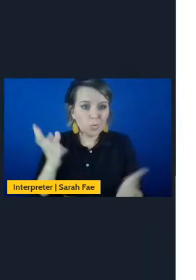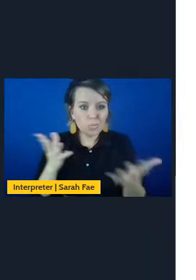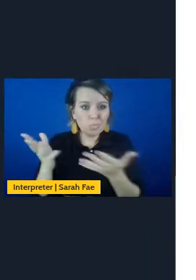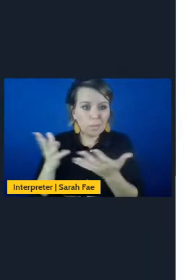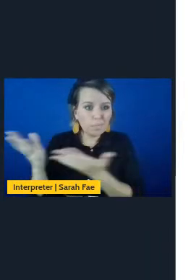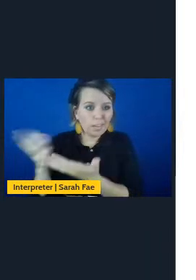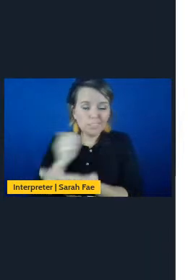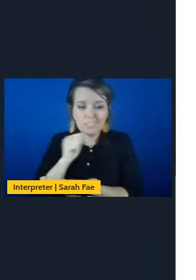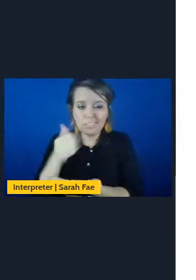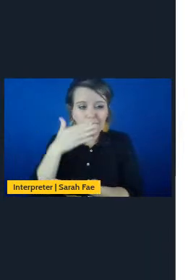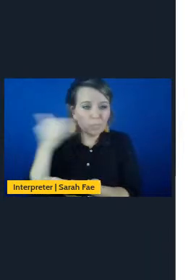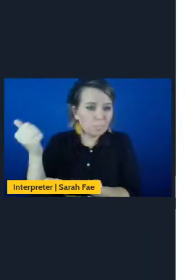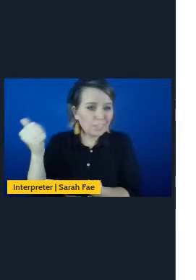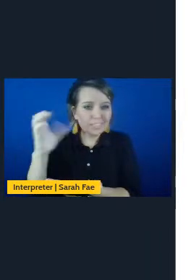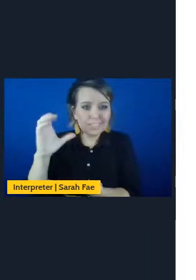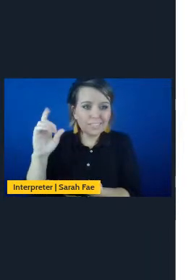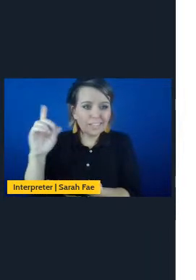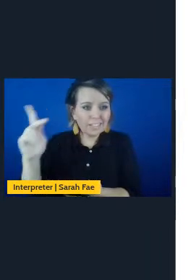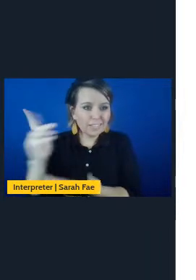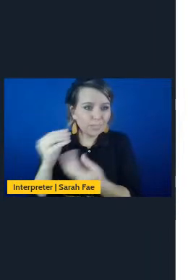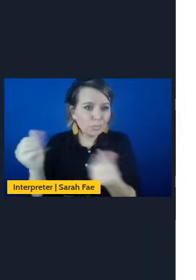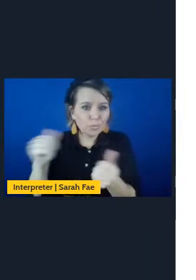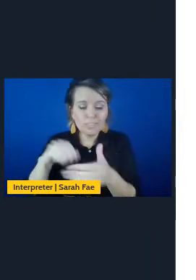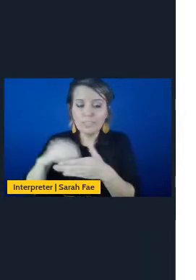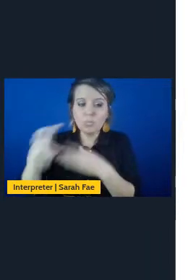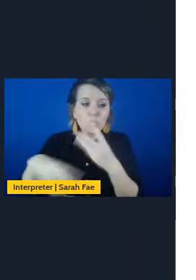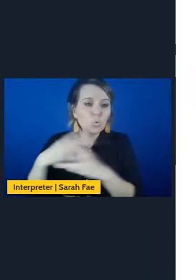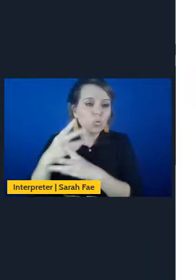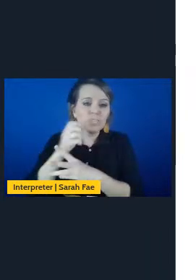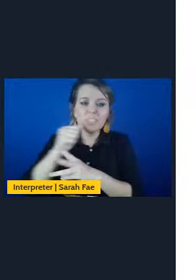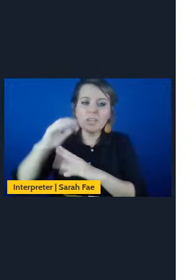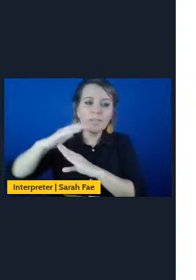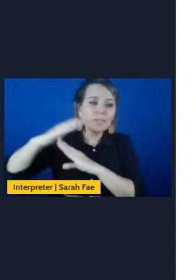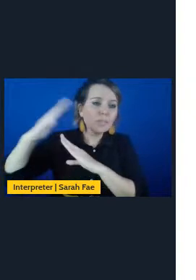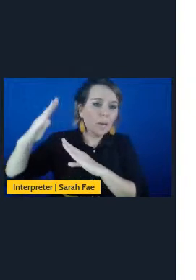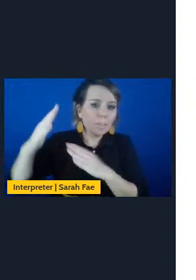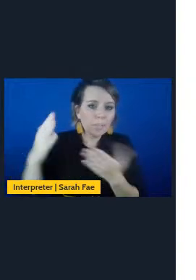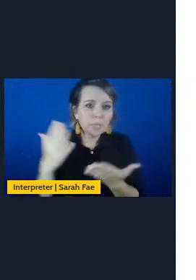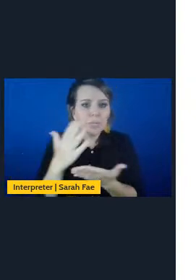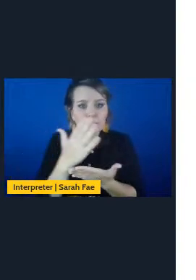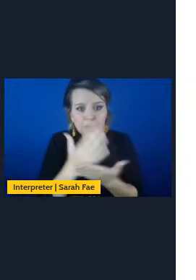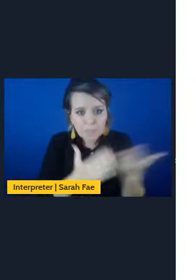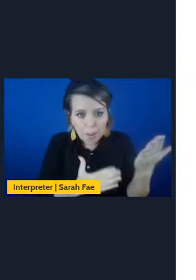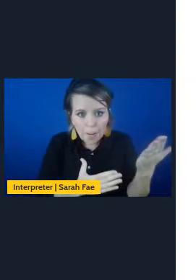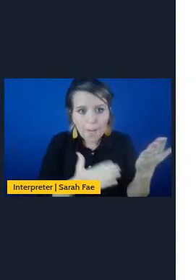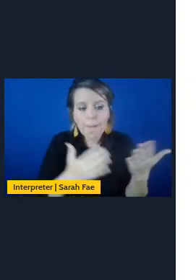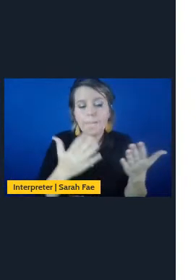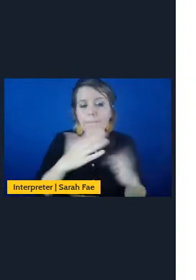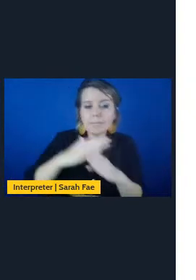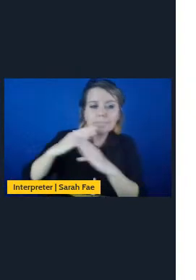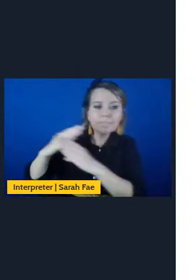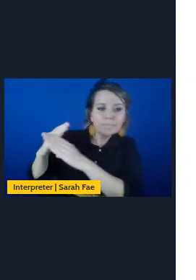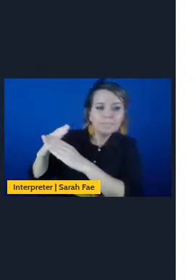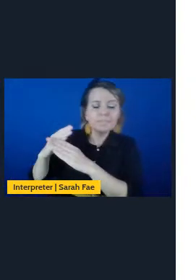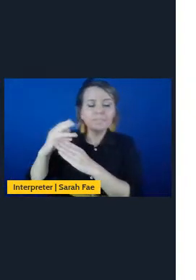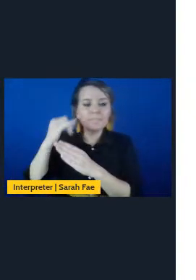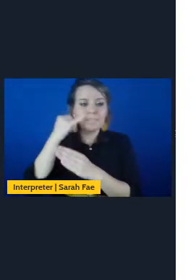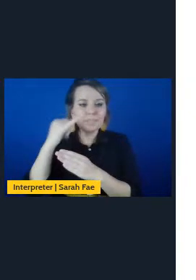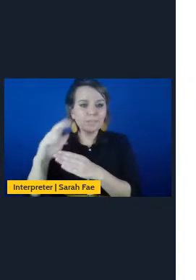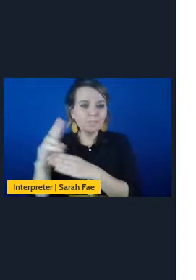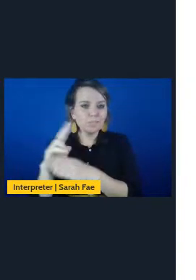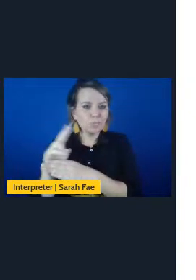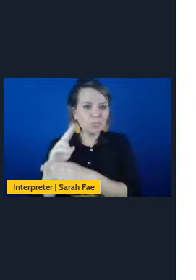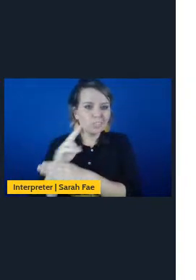in the world. There are some drawbacks of using it. The code build, which is used